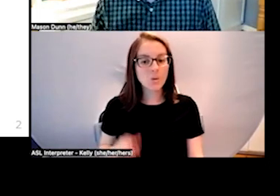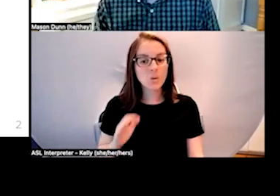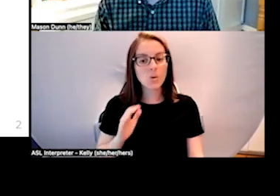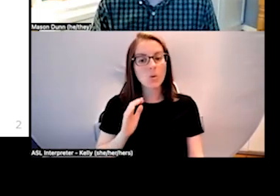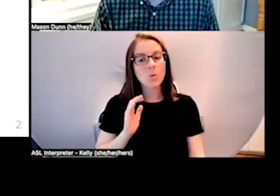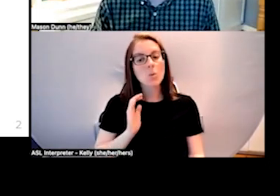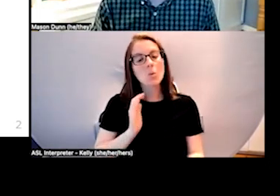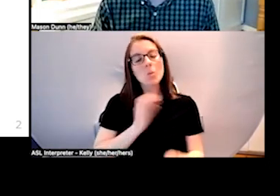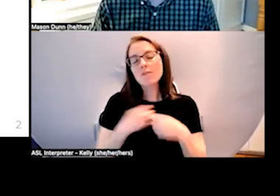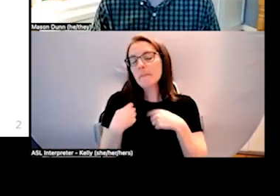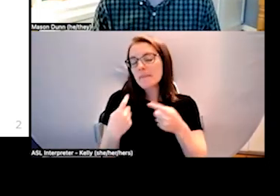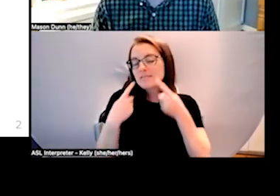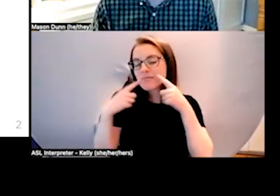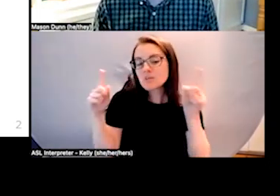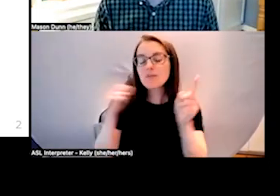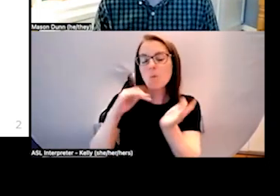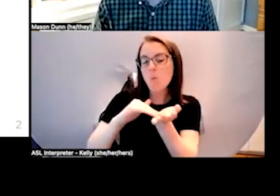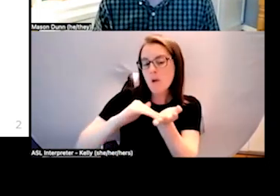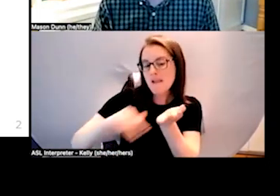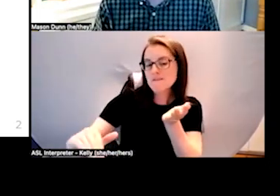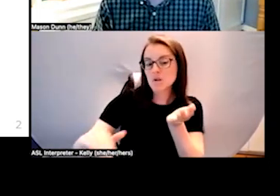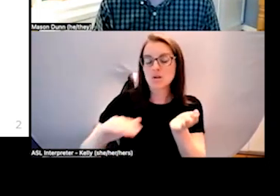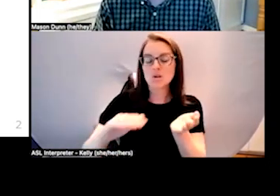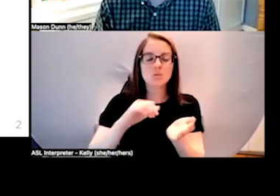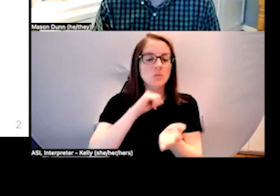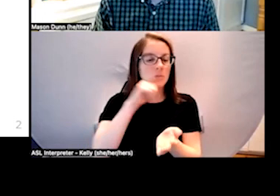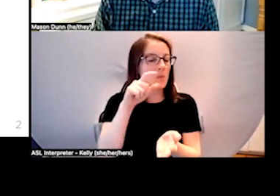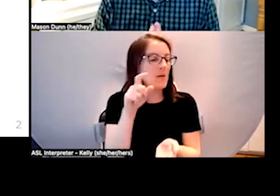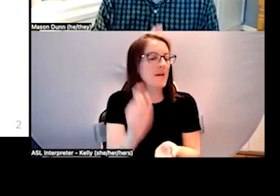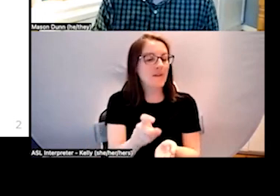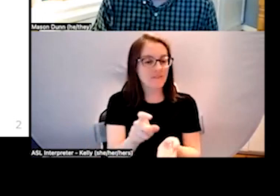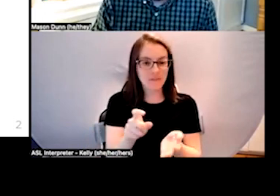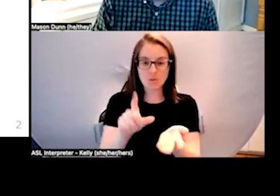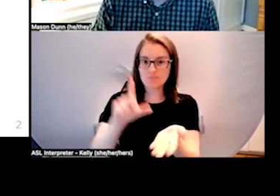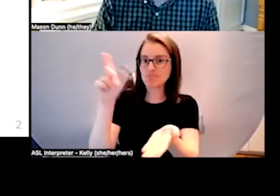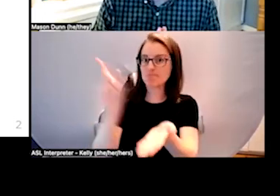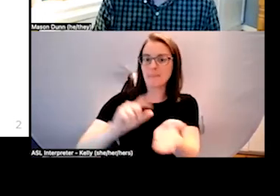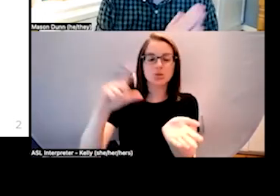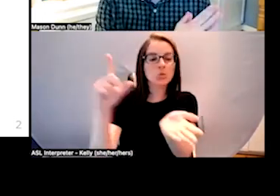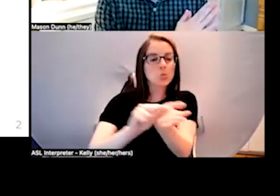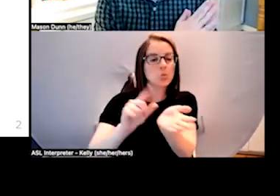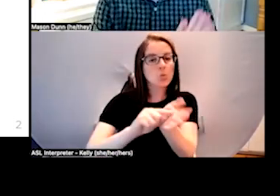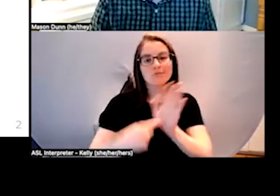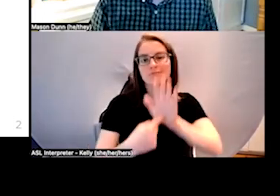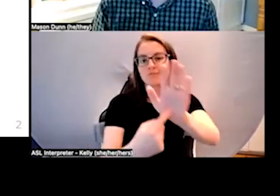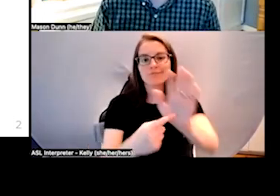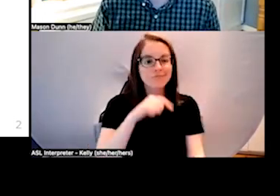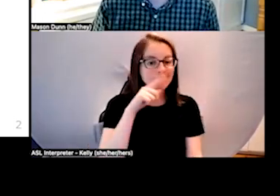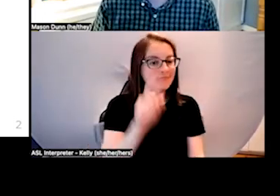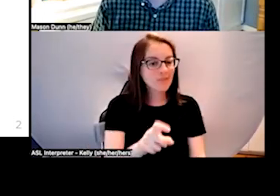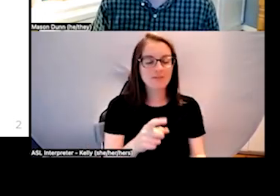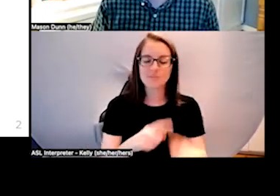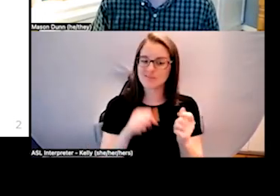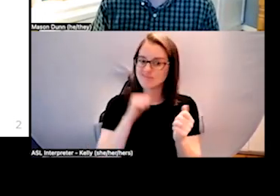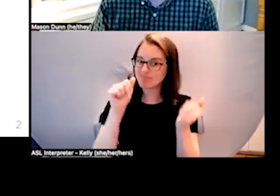for those publishing requirements in the vast majority of probate courts. However, not all. We have seen